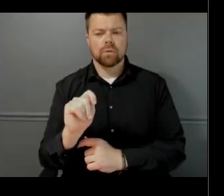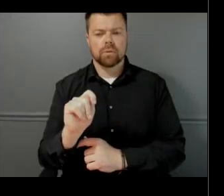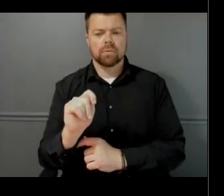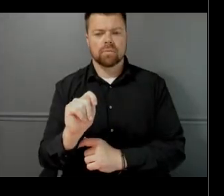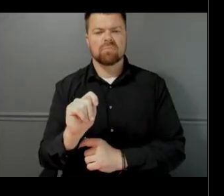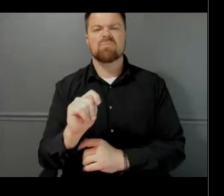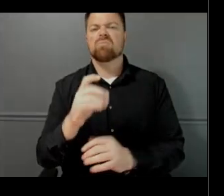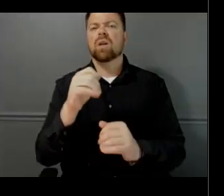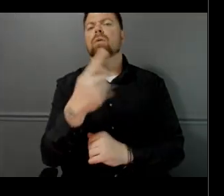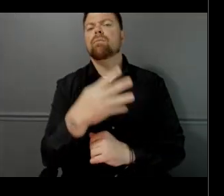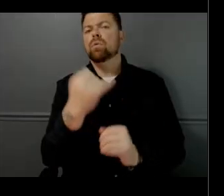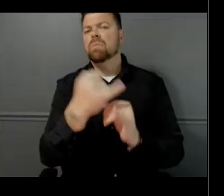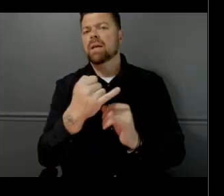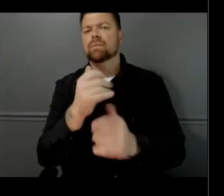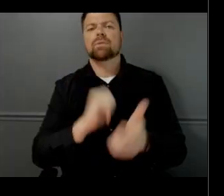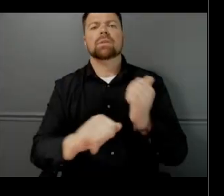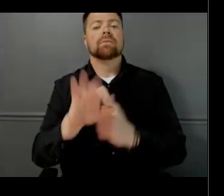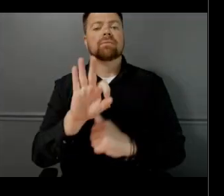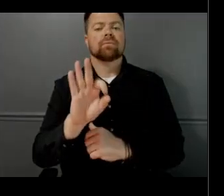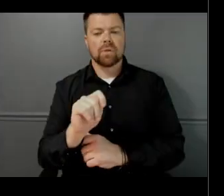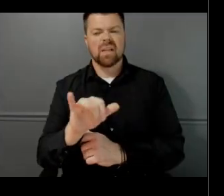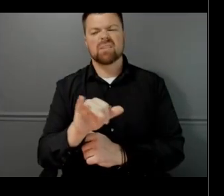foot, which is 1 to 48.